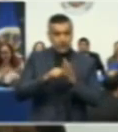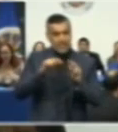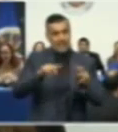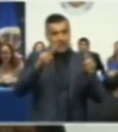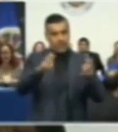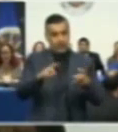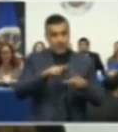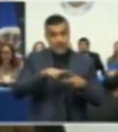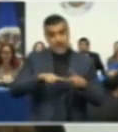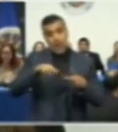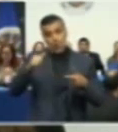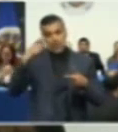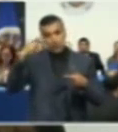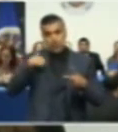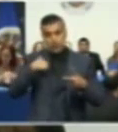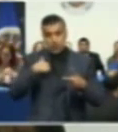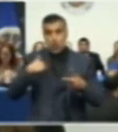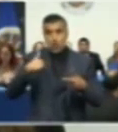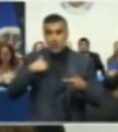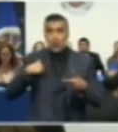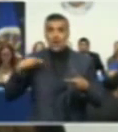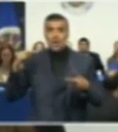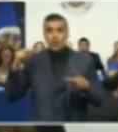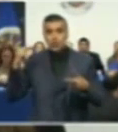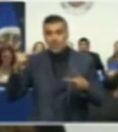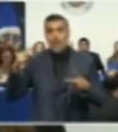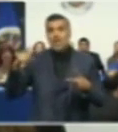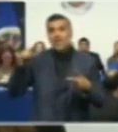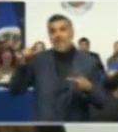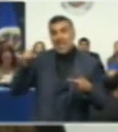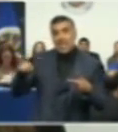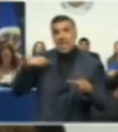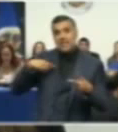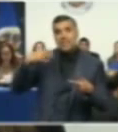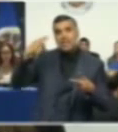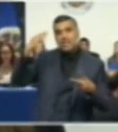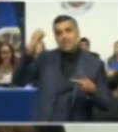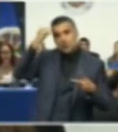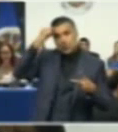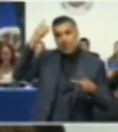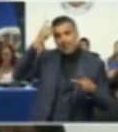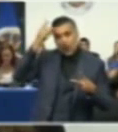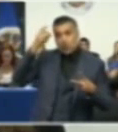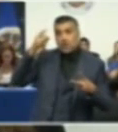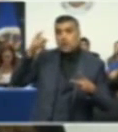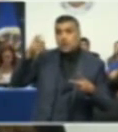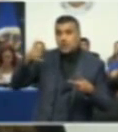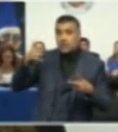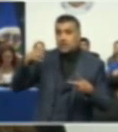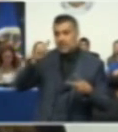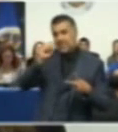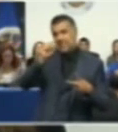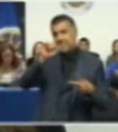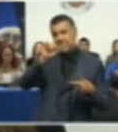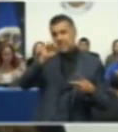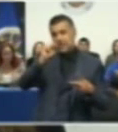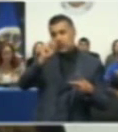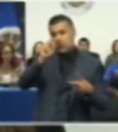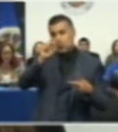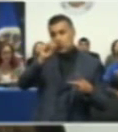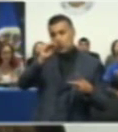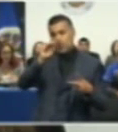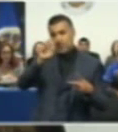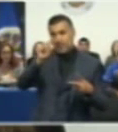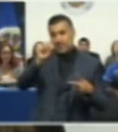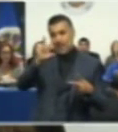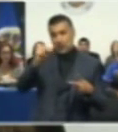issue. And my other reason is because I actually have a niece who's Down syndrome, as I've said to the Commission, so I have a really special interest.